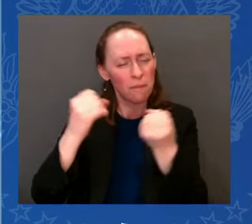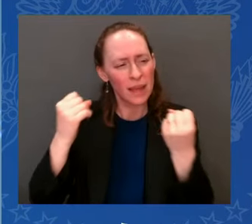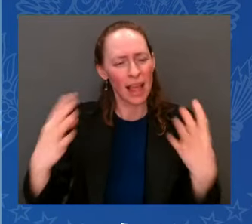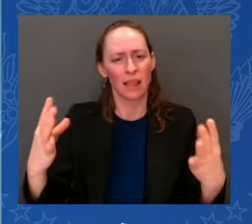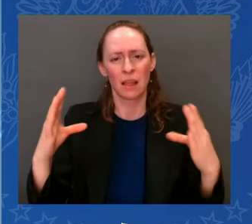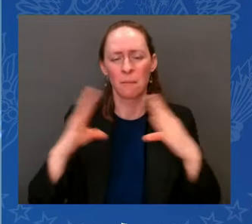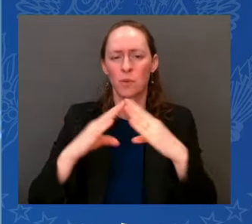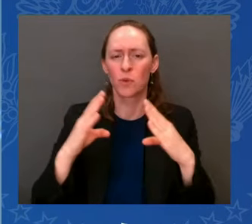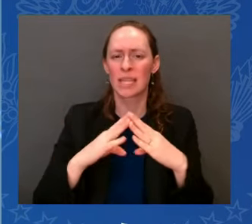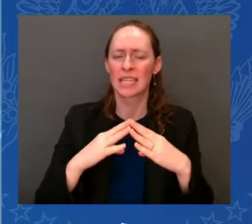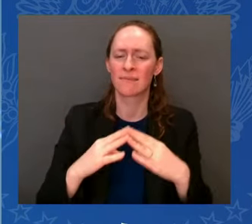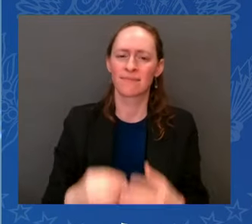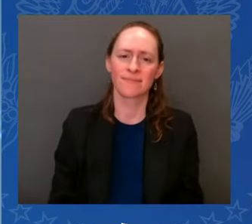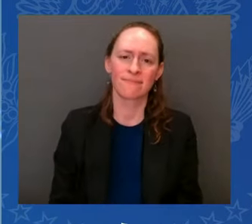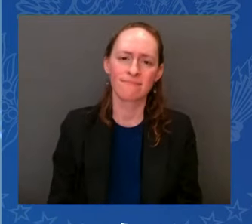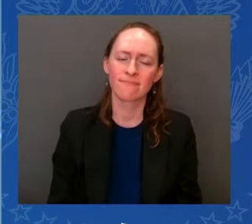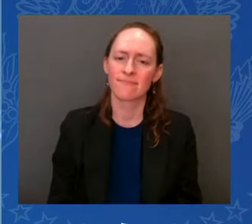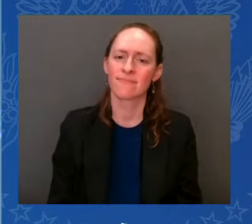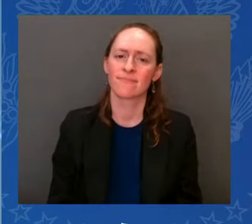And today marks